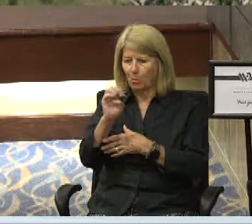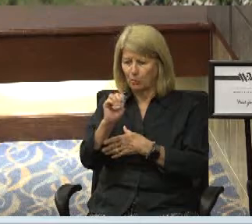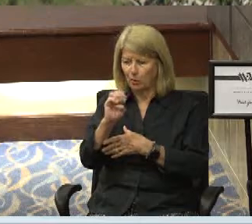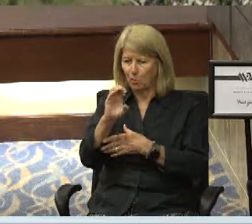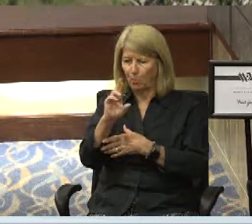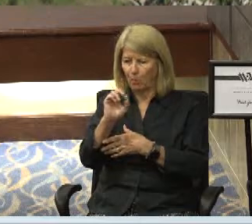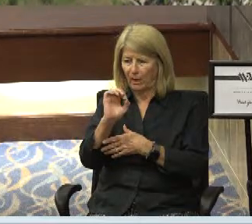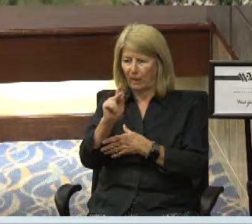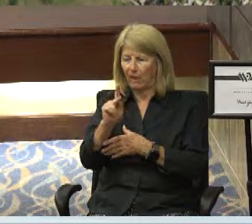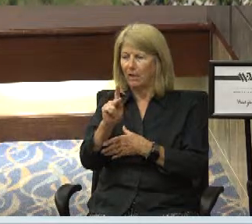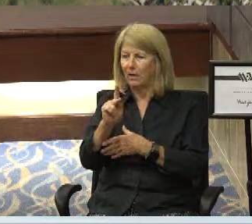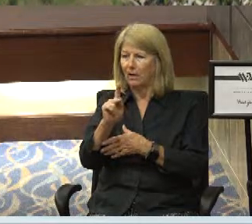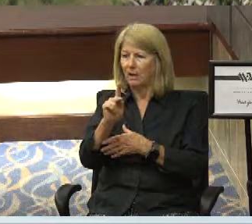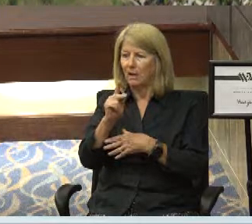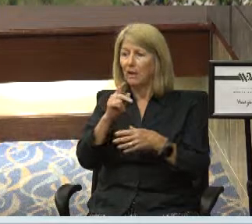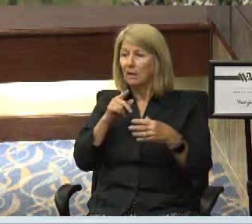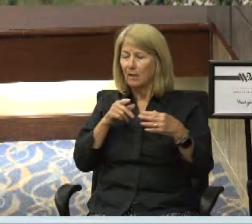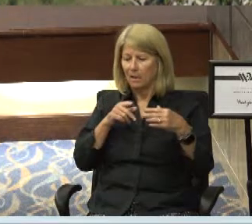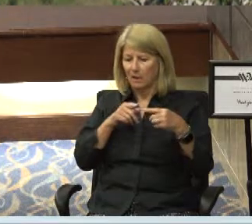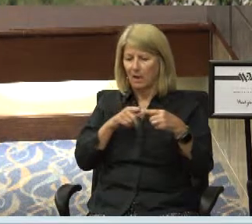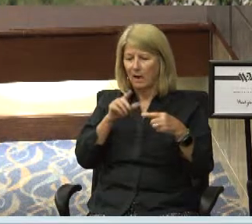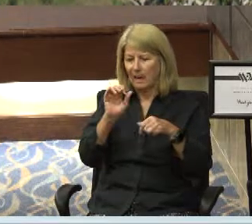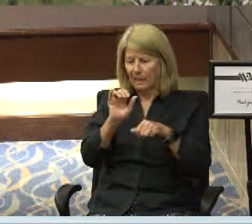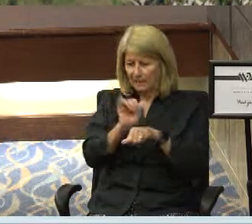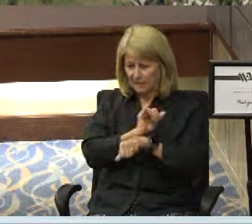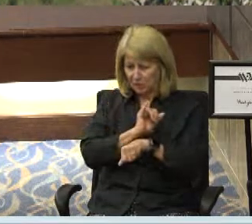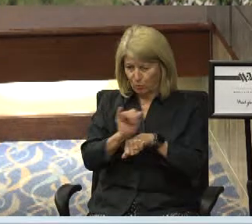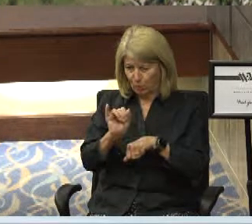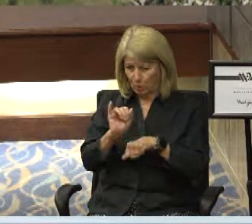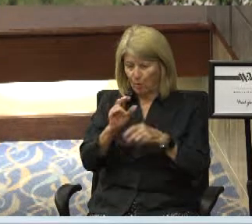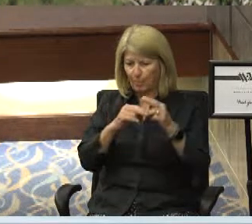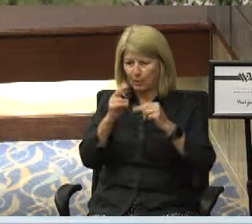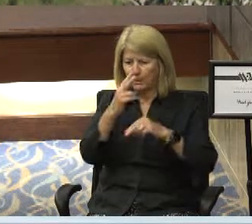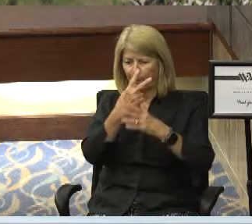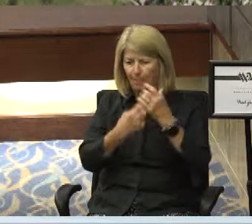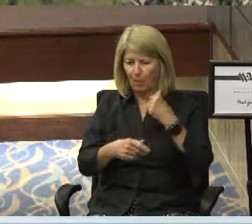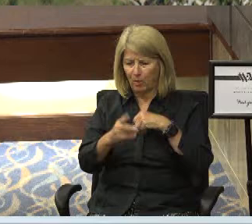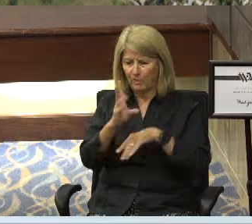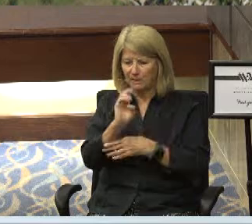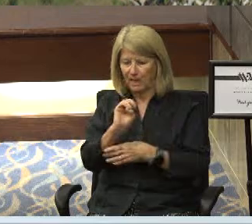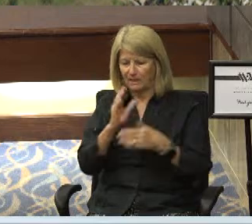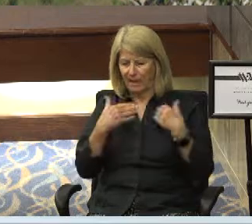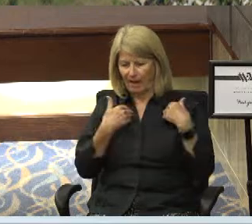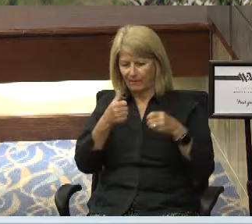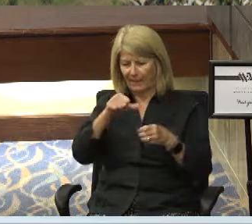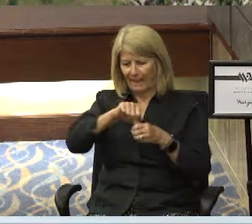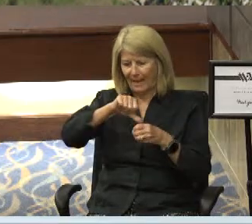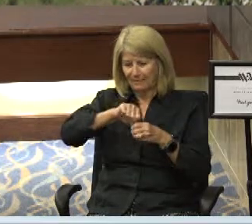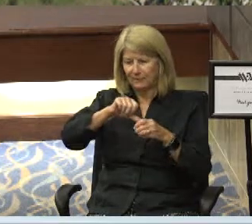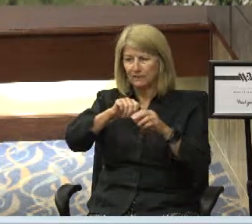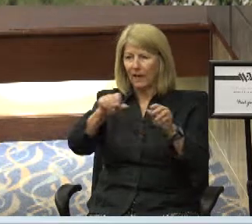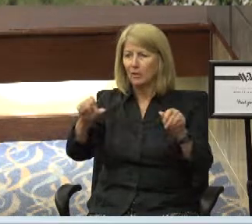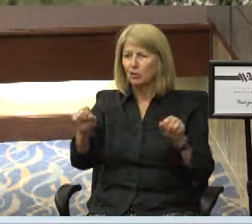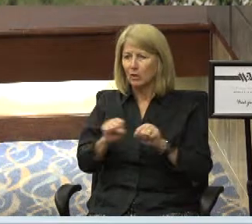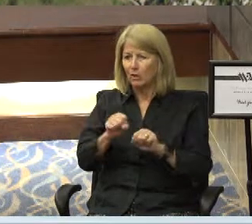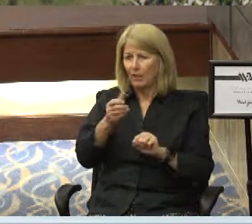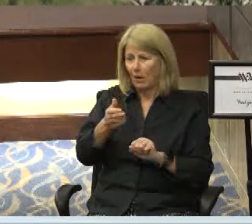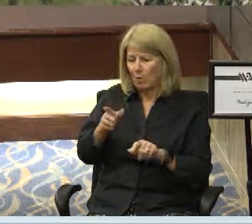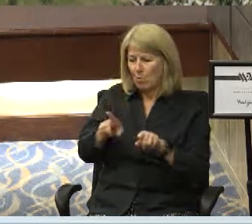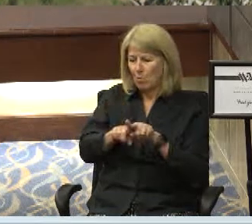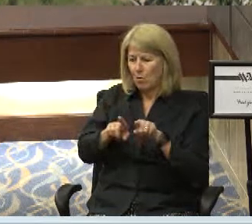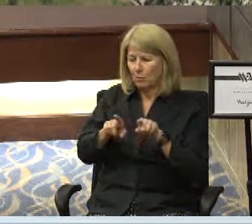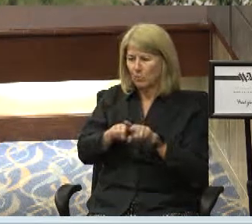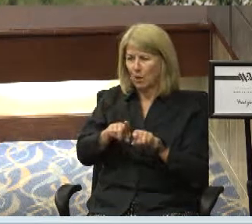an adjacent industrial building on both sides, and then you have the gas station here. There's also